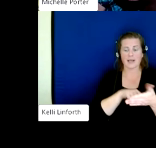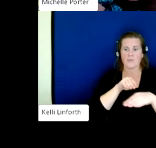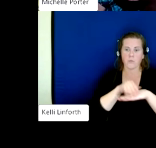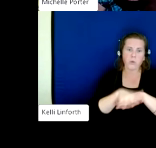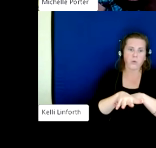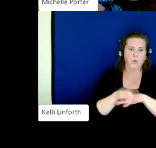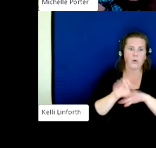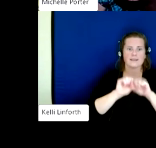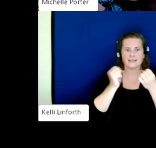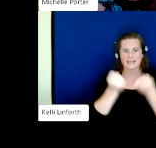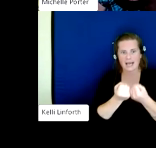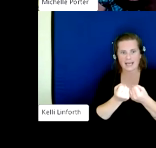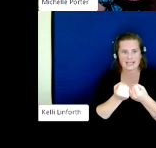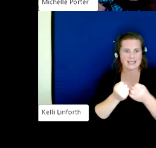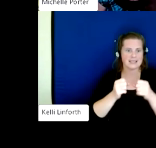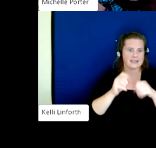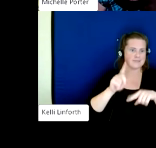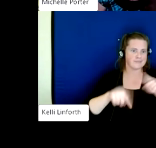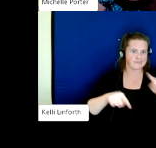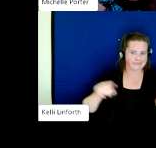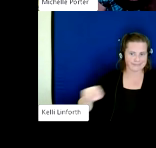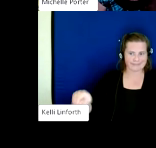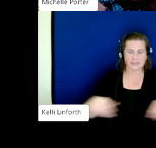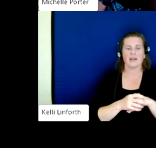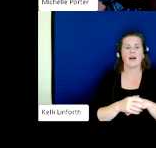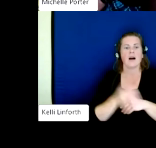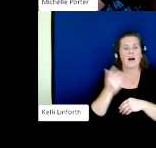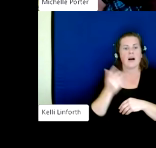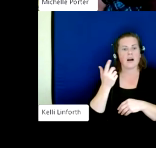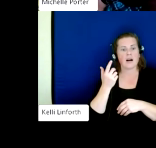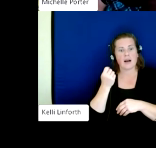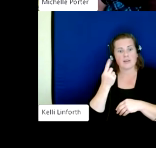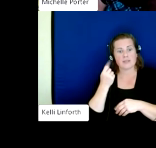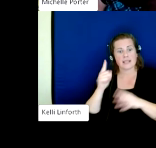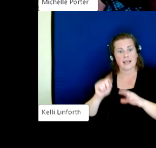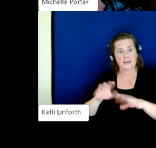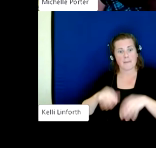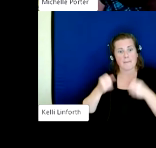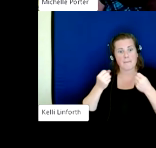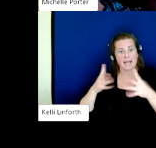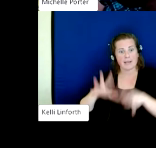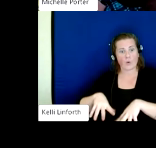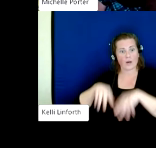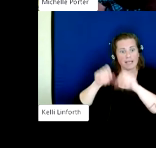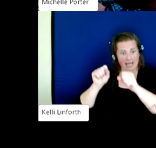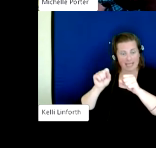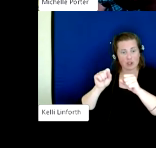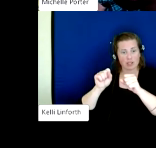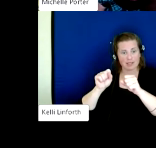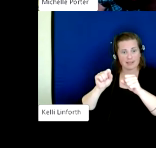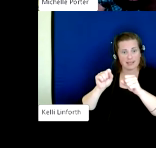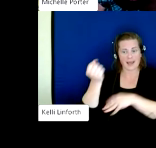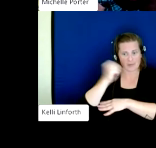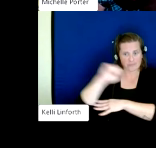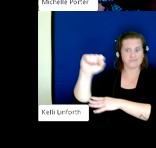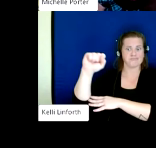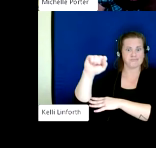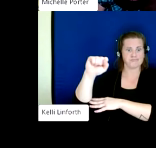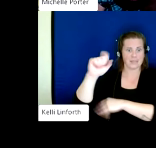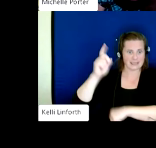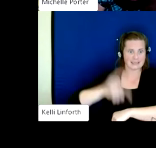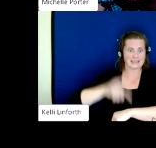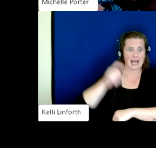of organizations have recently taken up anti-ageism campaigns. So the World Health Organization